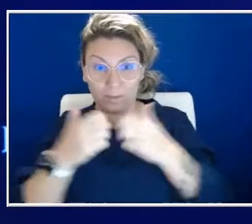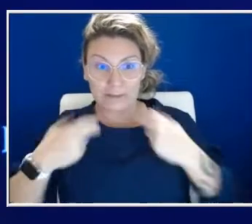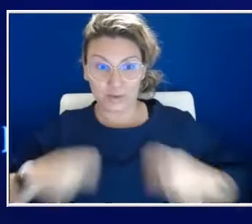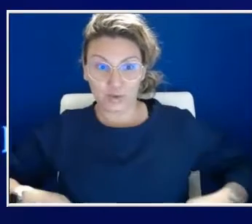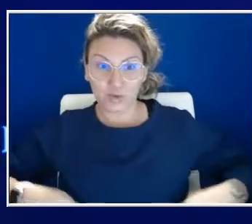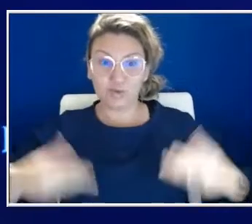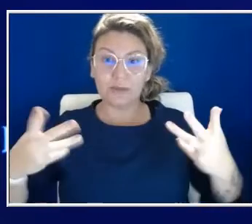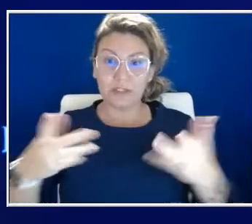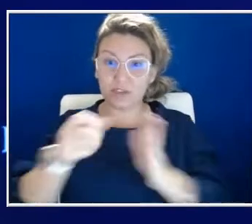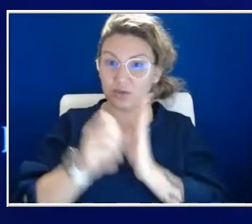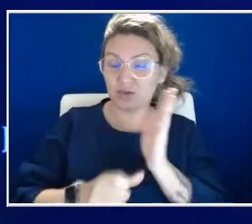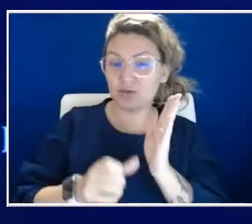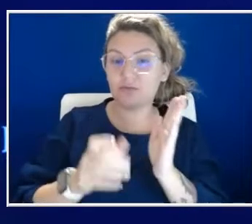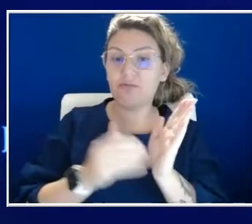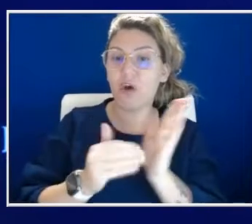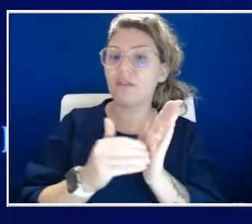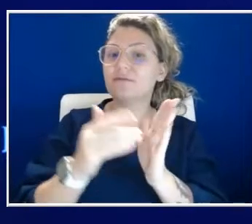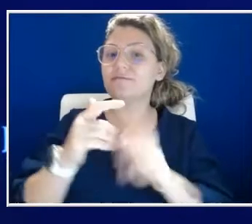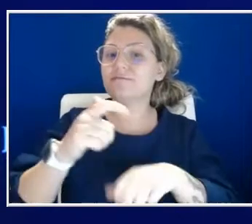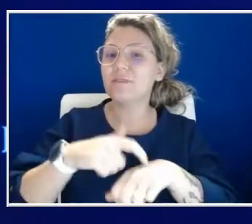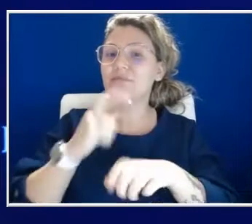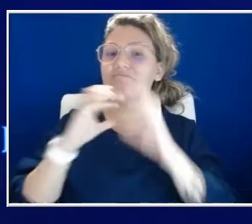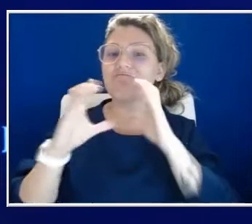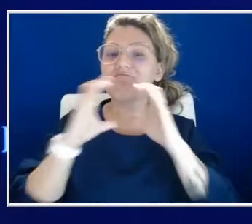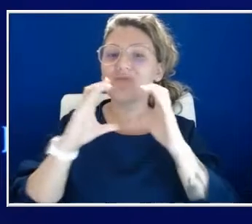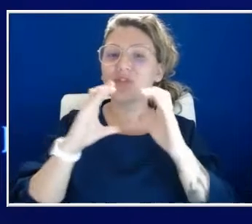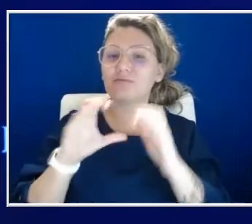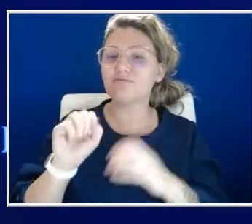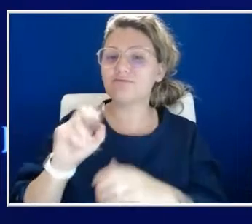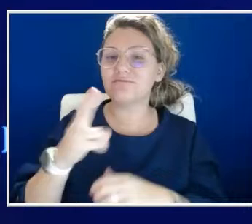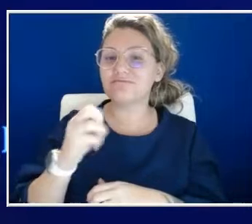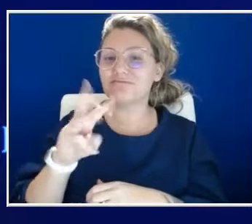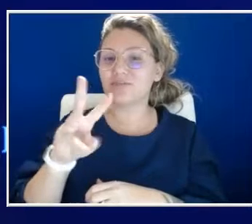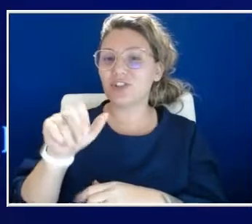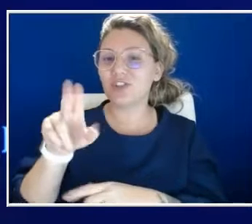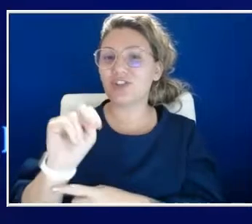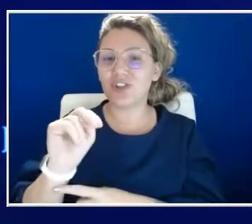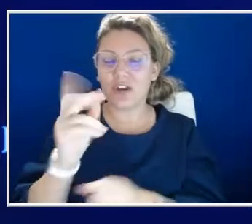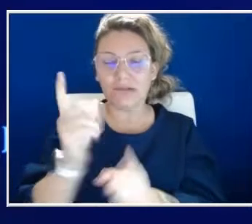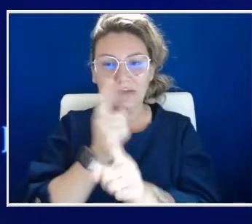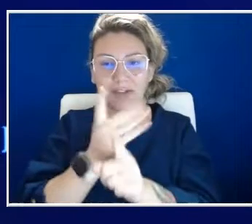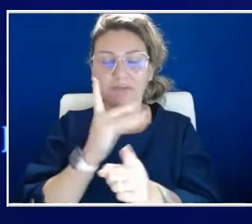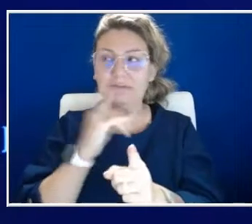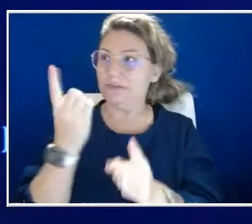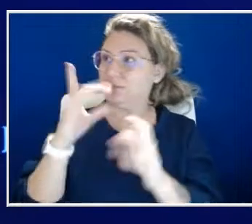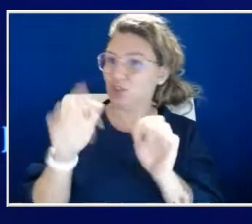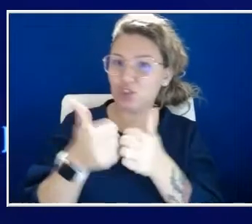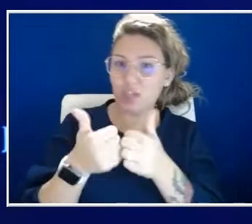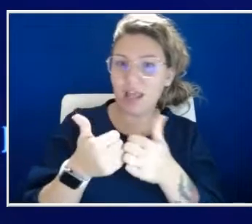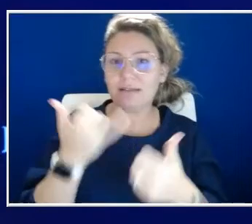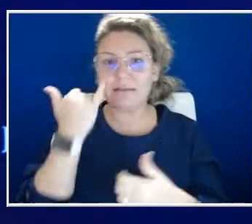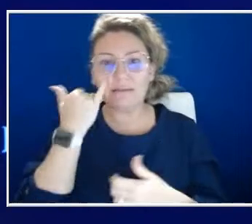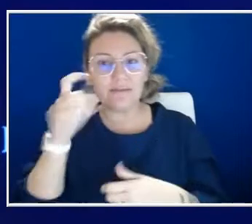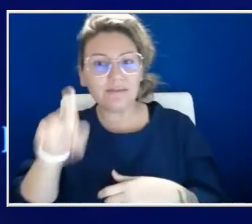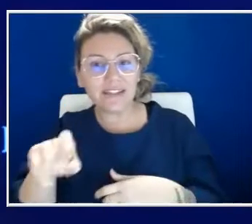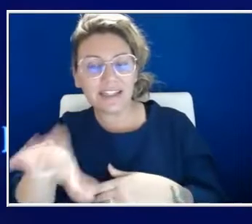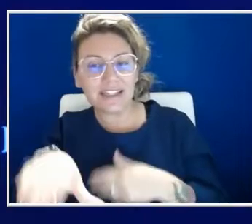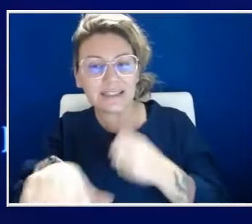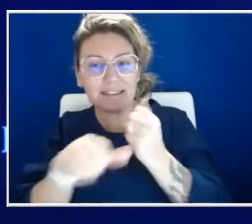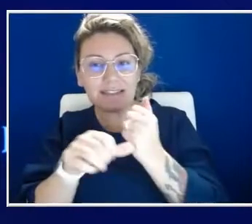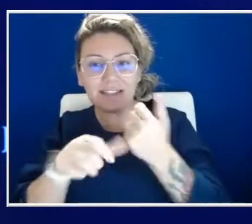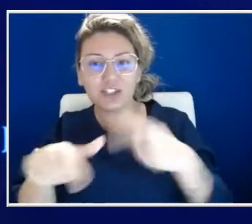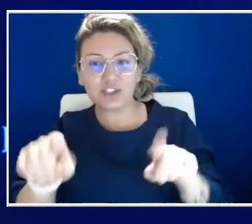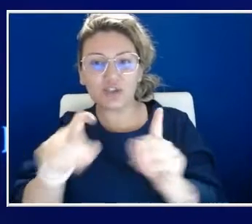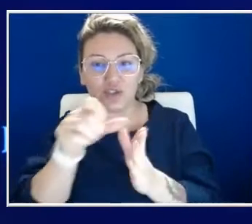oftentimes I think I communicate with Sean regularly if I have something that's challenging, whether needing his assistance during a surgical